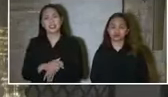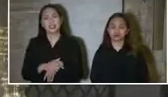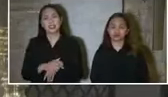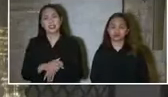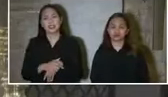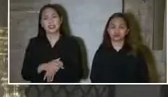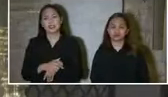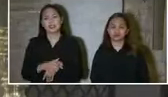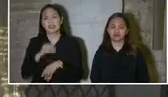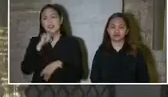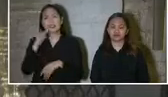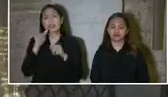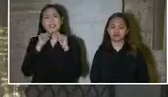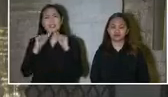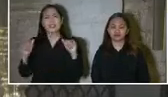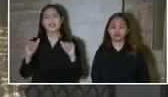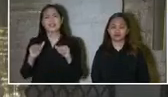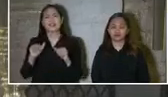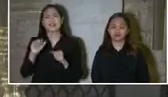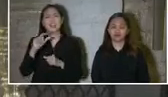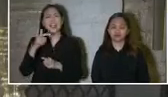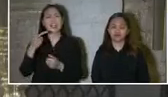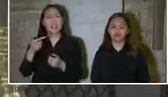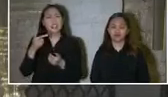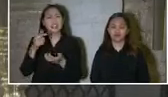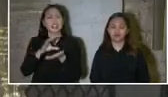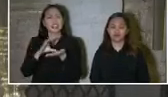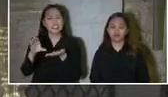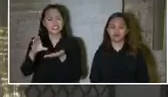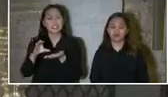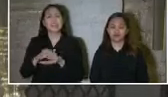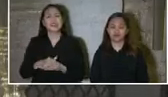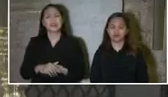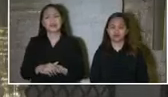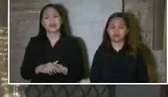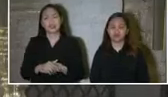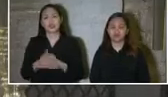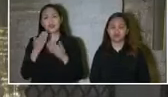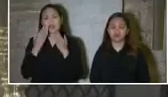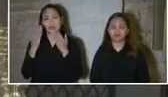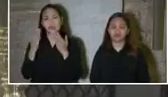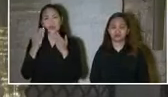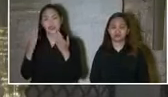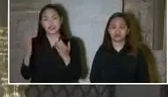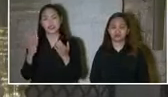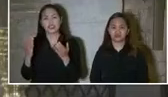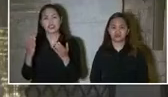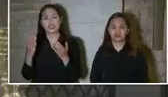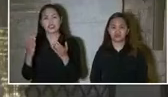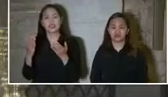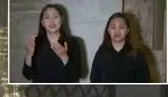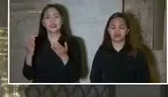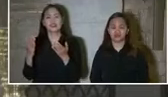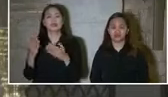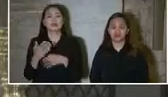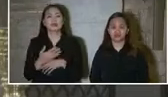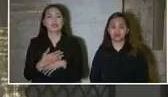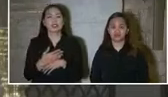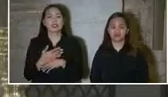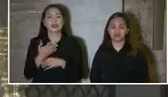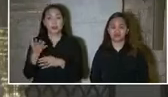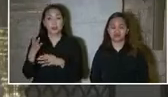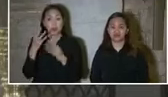yung announcement. So, the GCash account is already working. So, we thank those who have worked for this. For those who